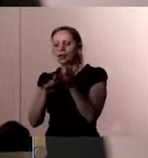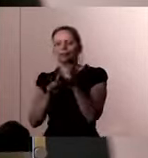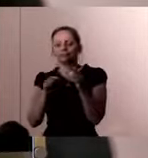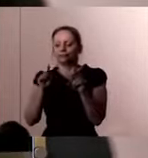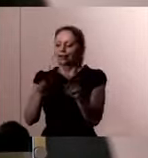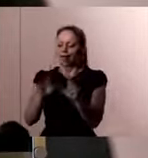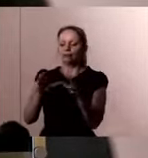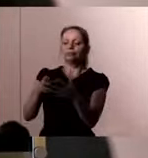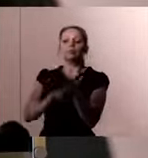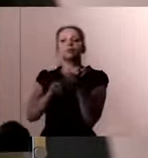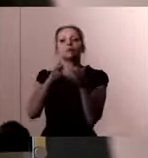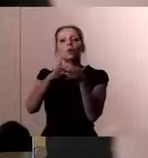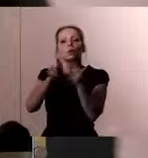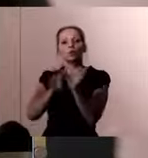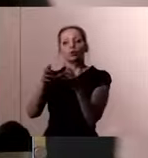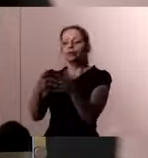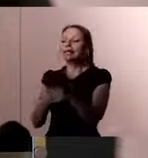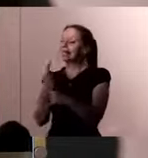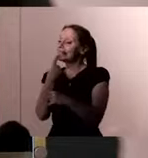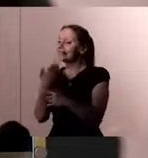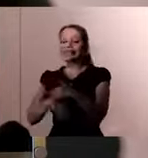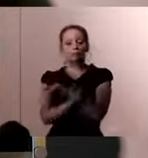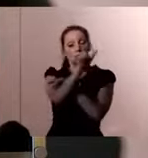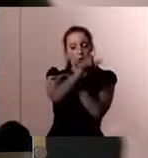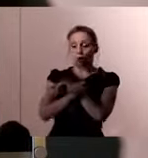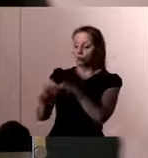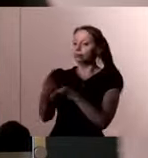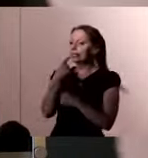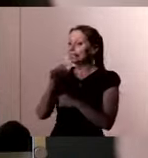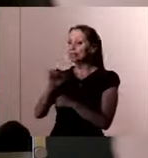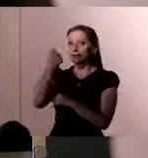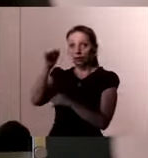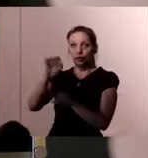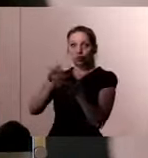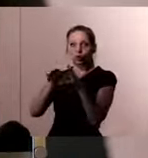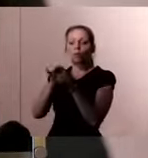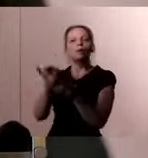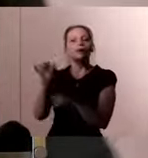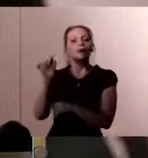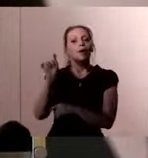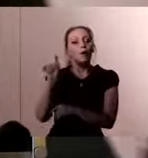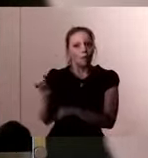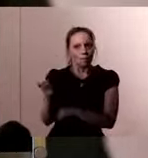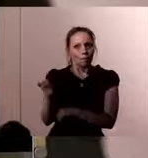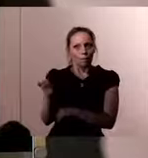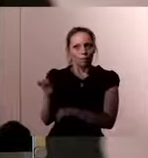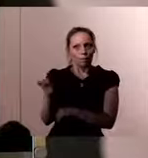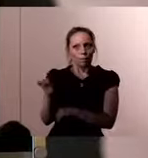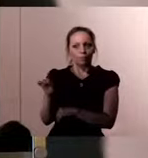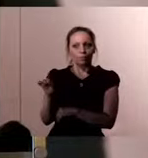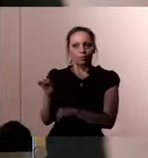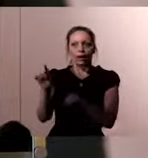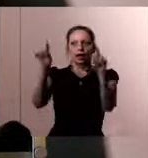It does actually say in the column that that's what his job is, but what it should actually do is put an entire box